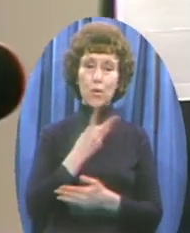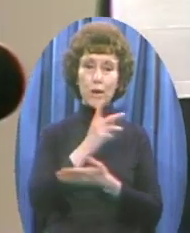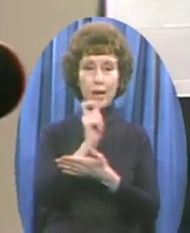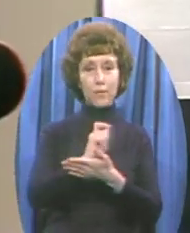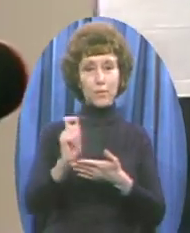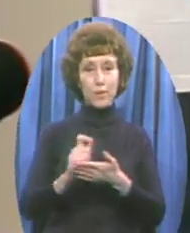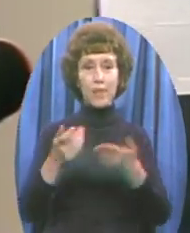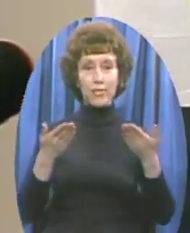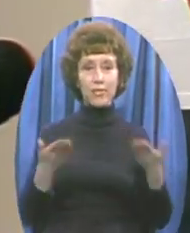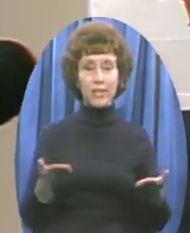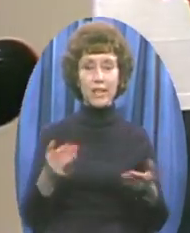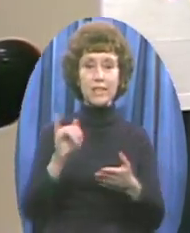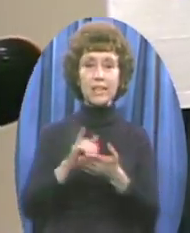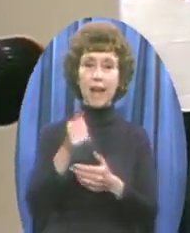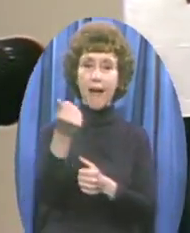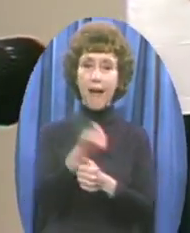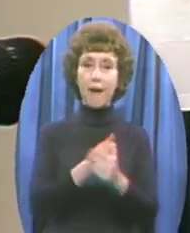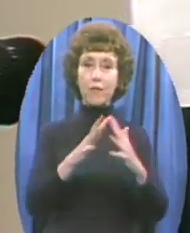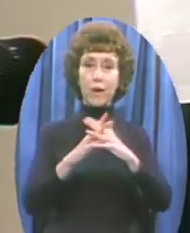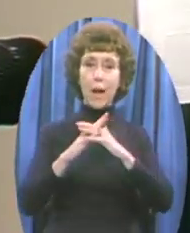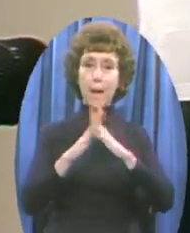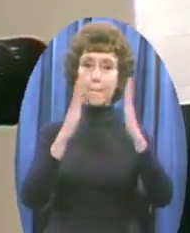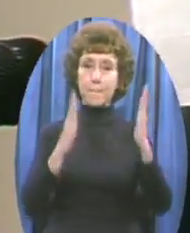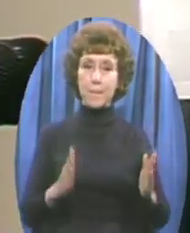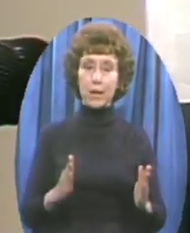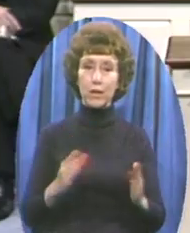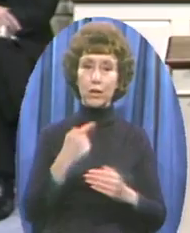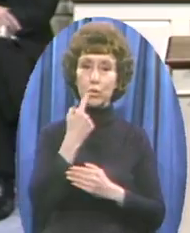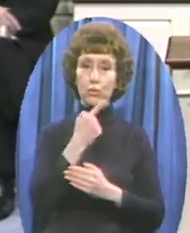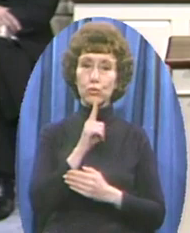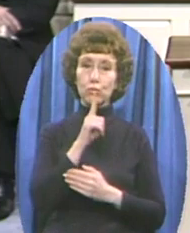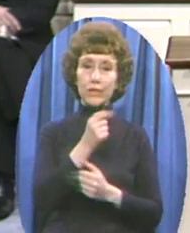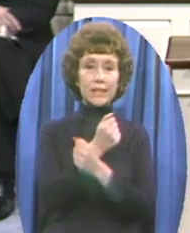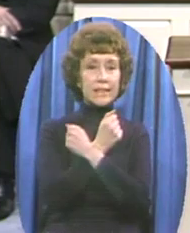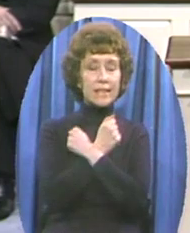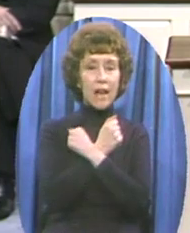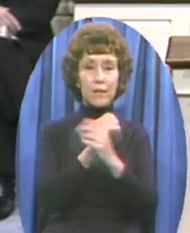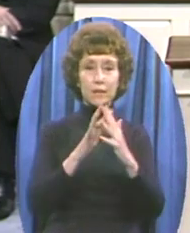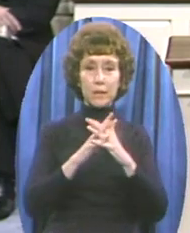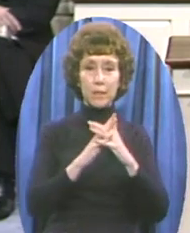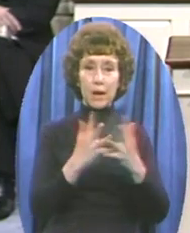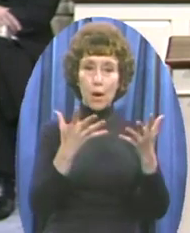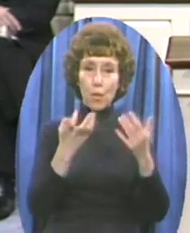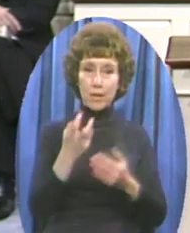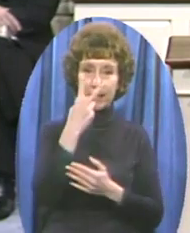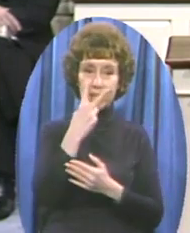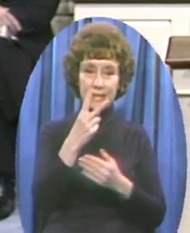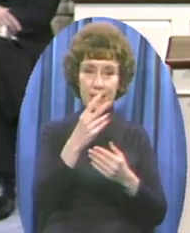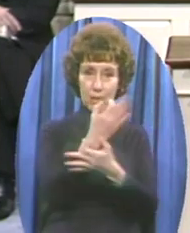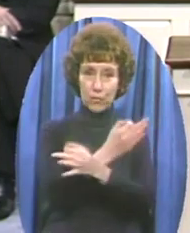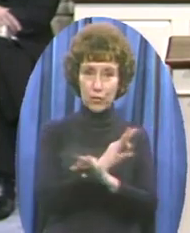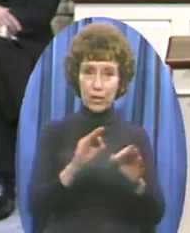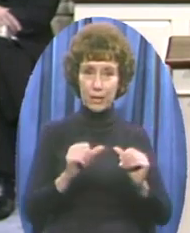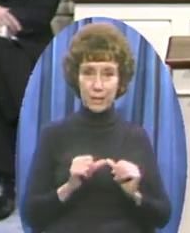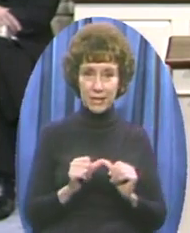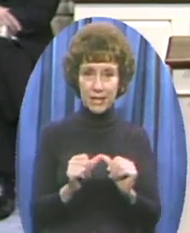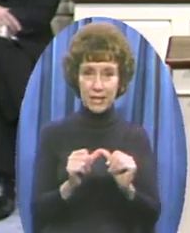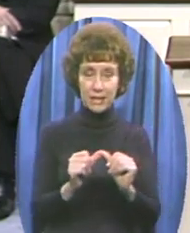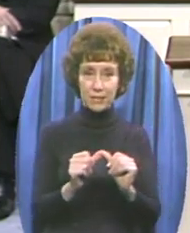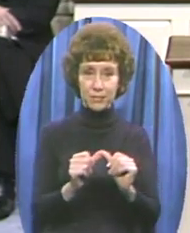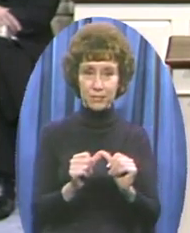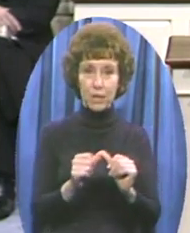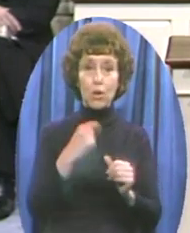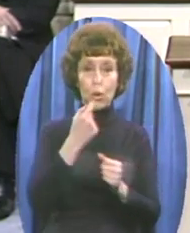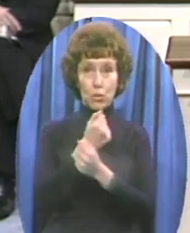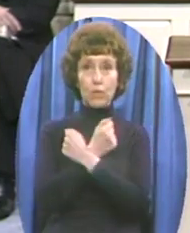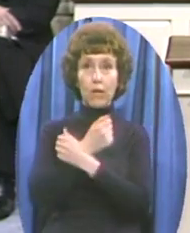that every American who cares, we're trying to put together 1 million Americans, who love God, who stand in the